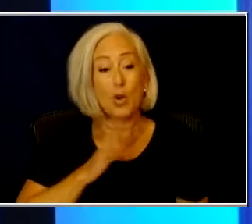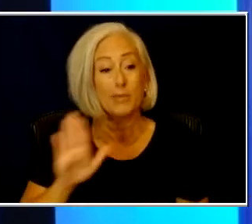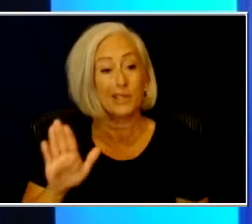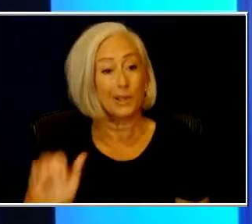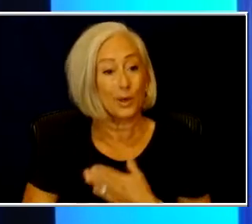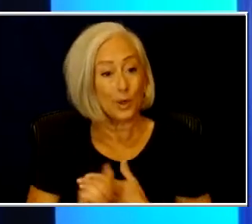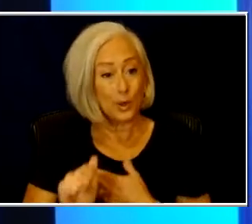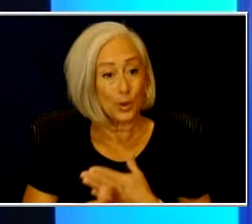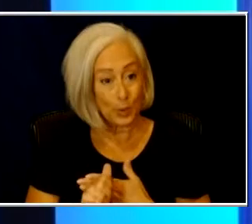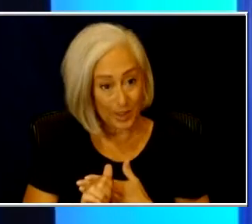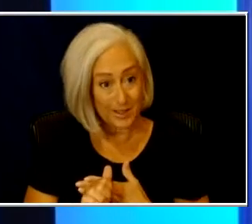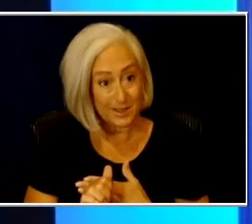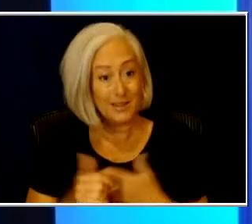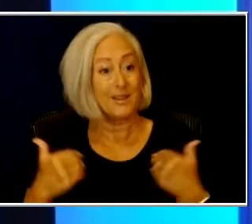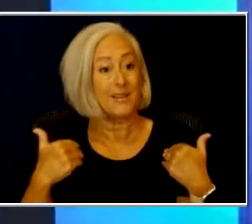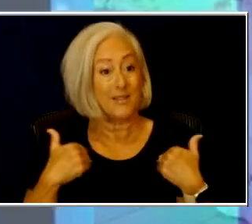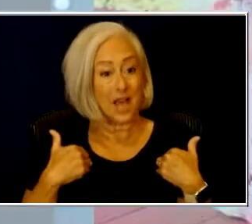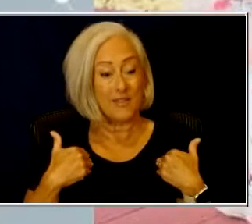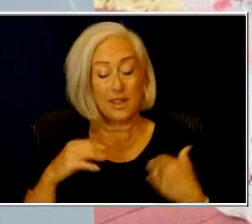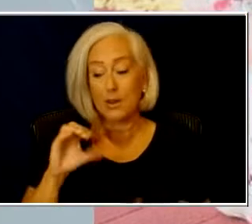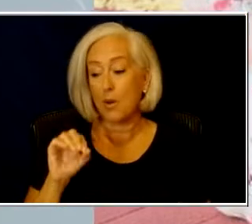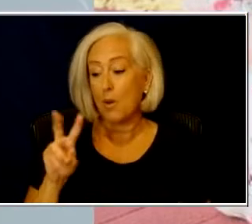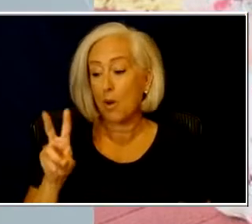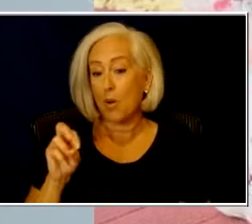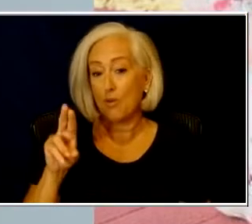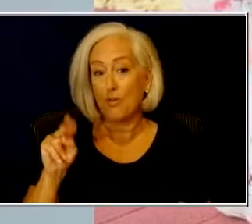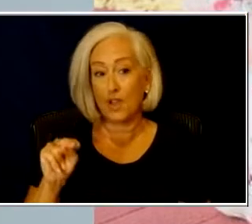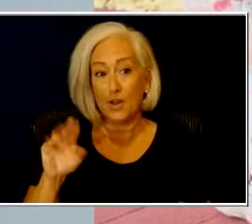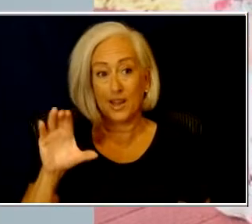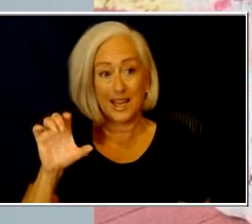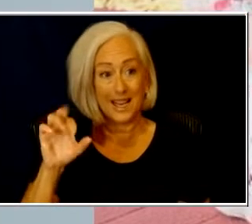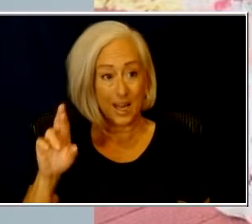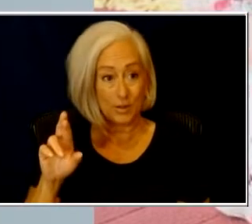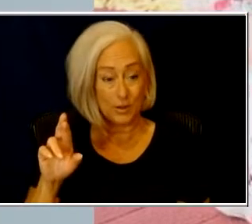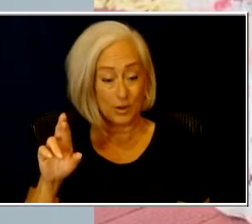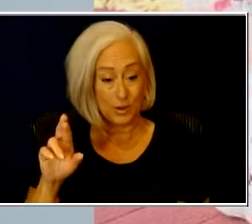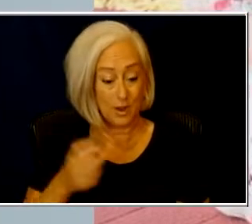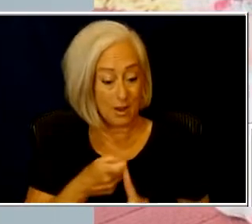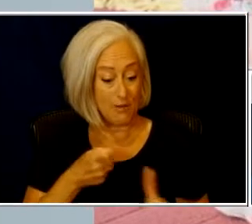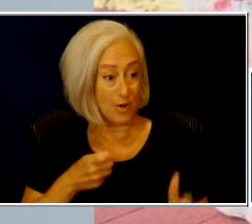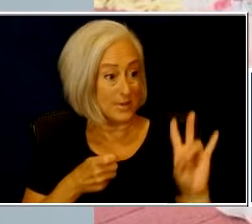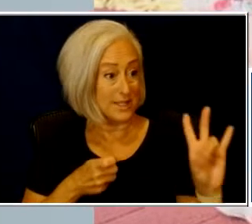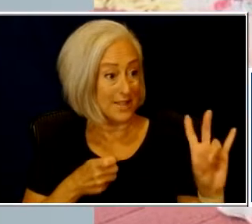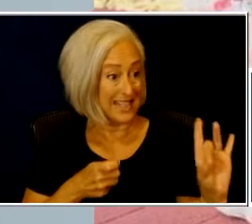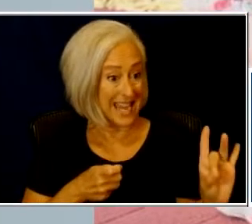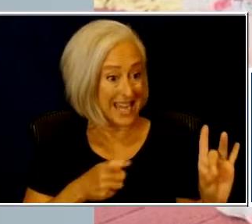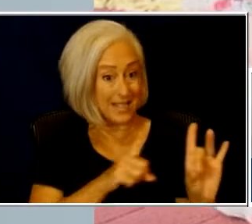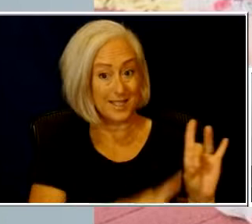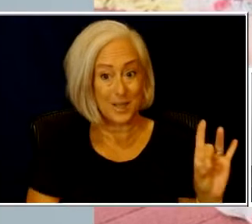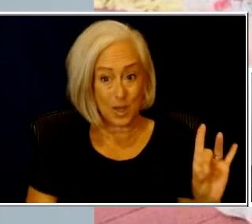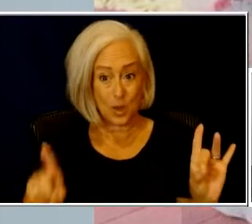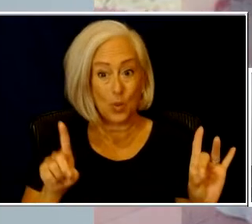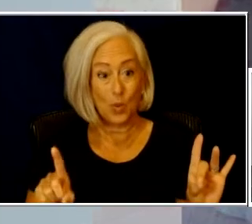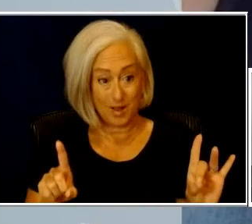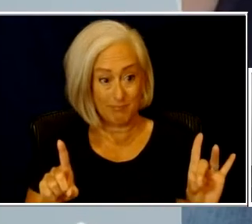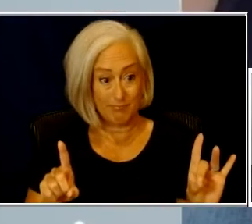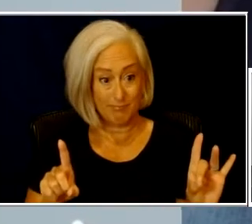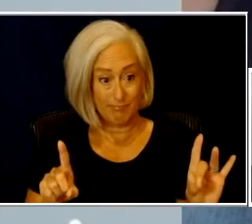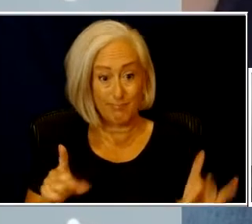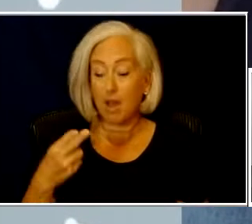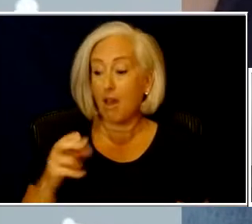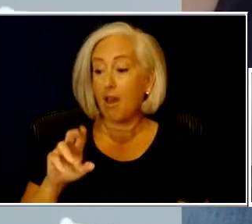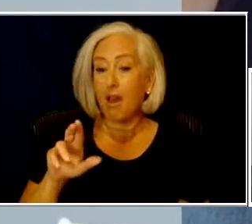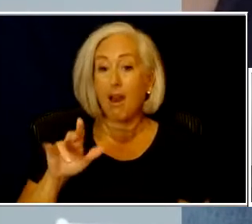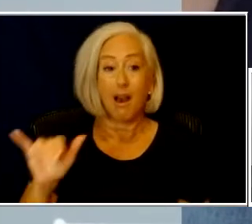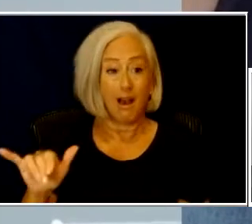in 78 during her lifetime. For Holly Oldag, she is living proof that it can happen at any age. She finally found